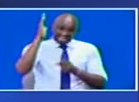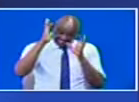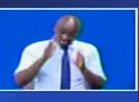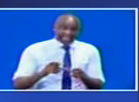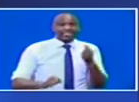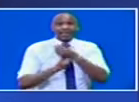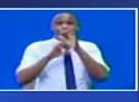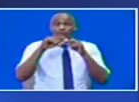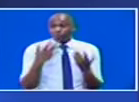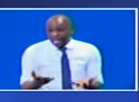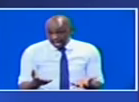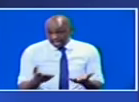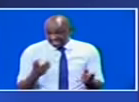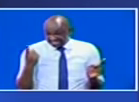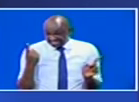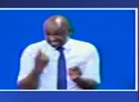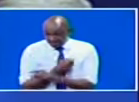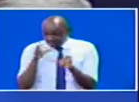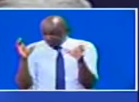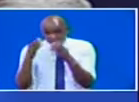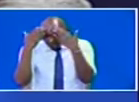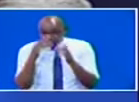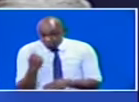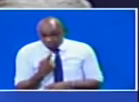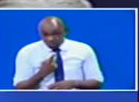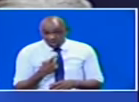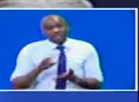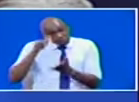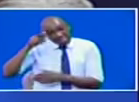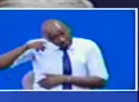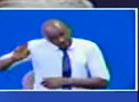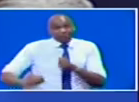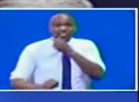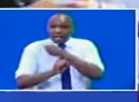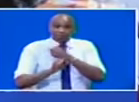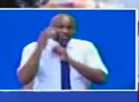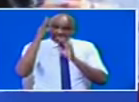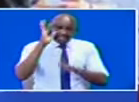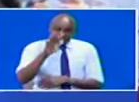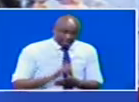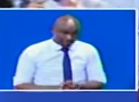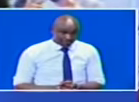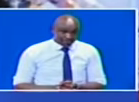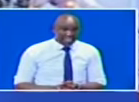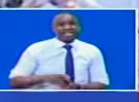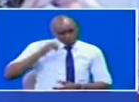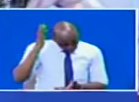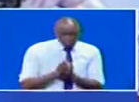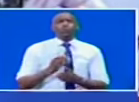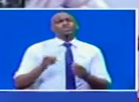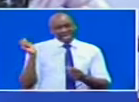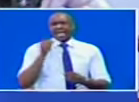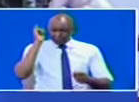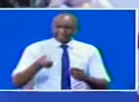support from the most unlikely of quarters, the very students they have abandoned. They're supposed to be added their salary so